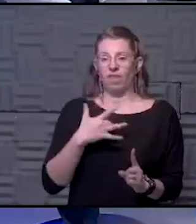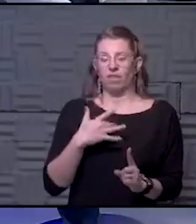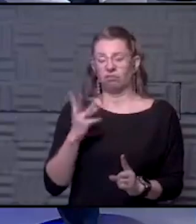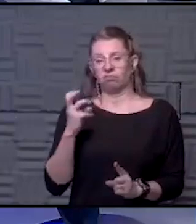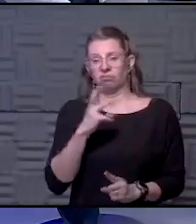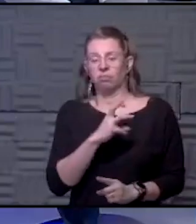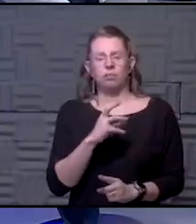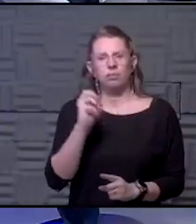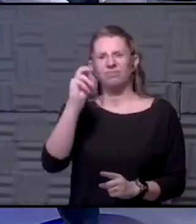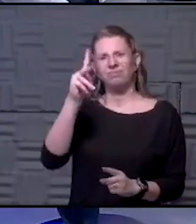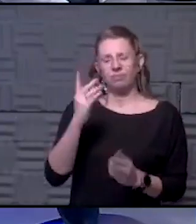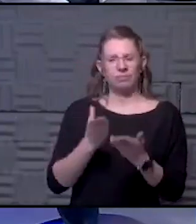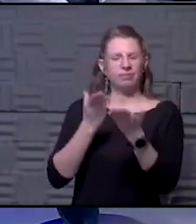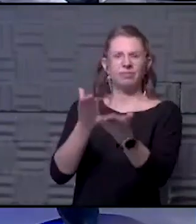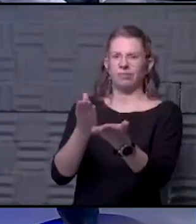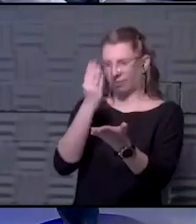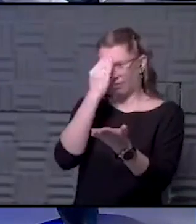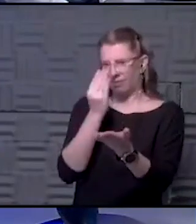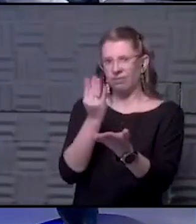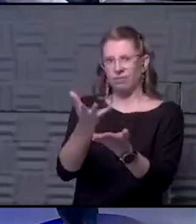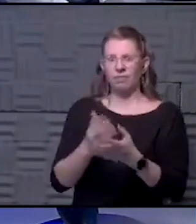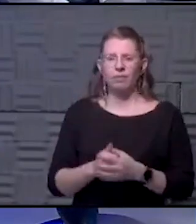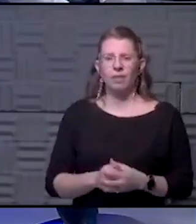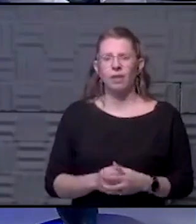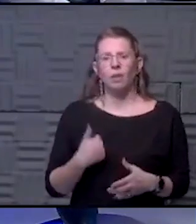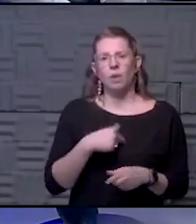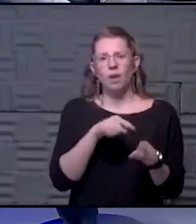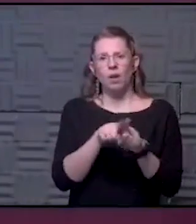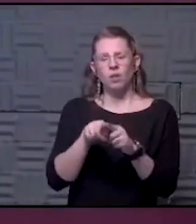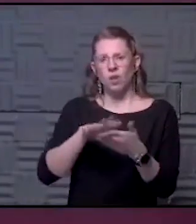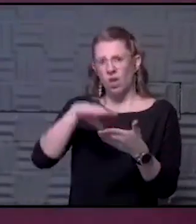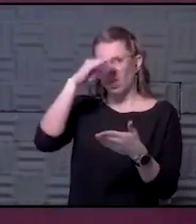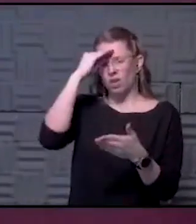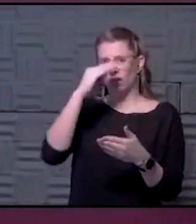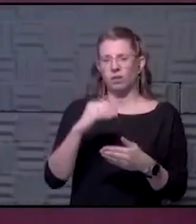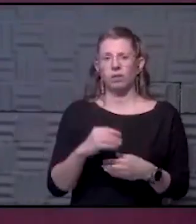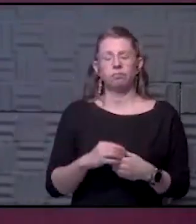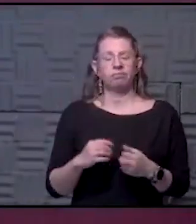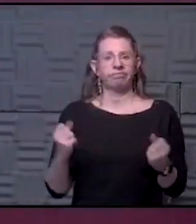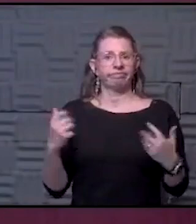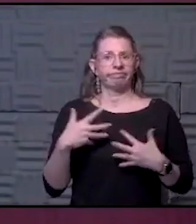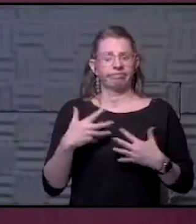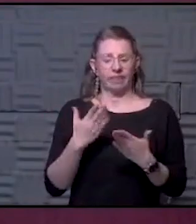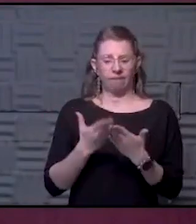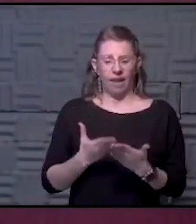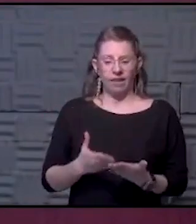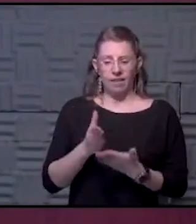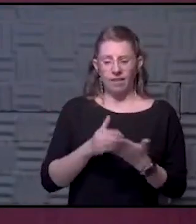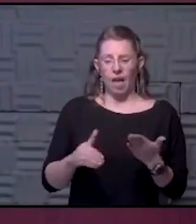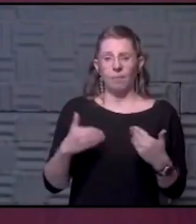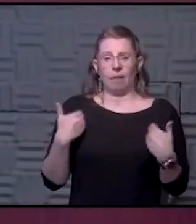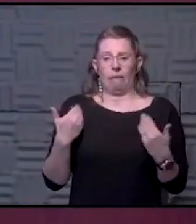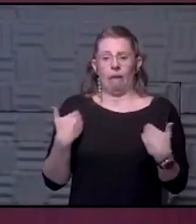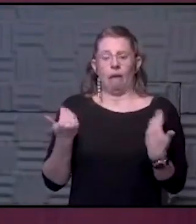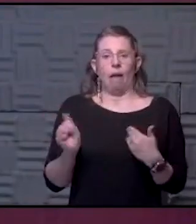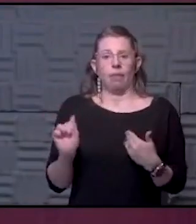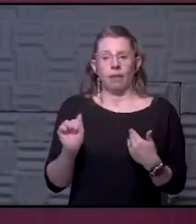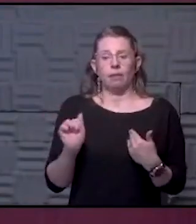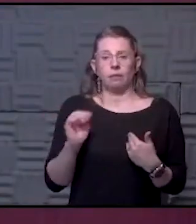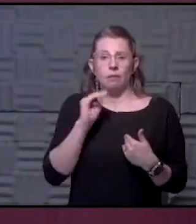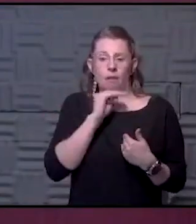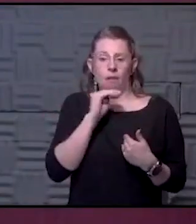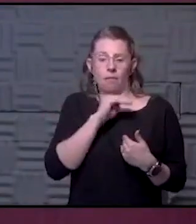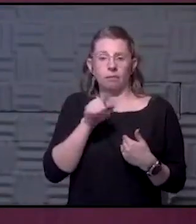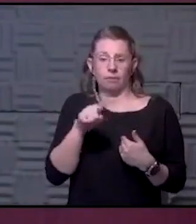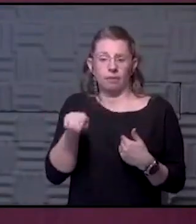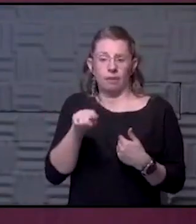to bring that up to someone's attention. You know what? We also learned, this is a kind of a frightening fact, that some of these young athletes were lying. They were